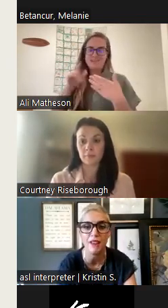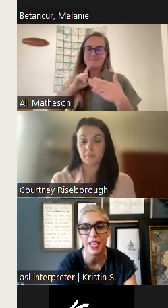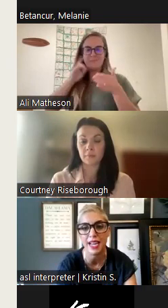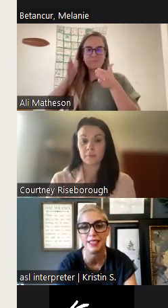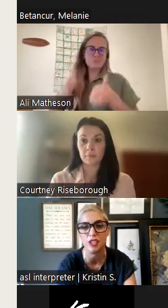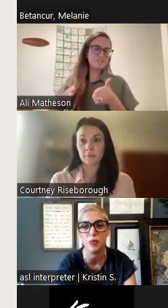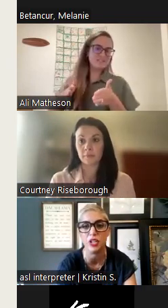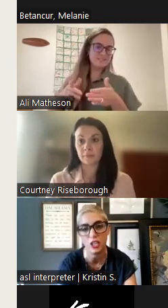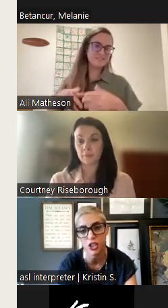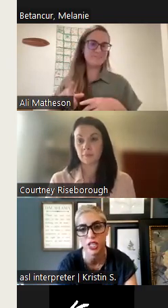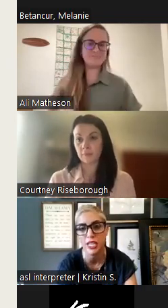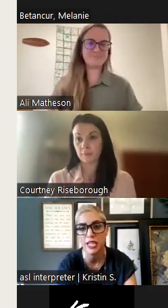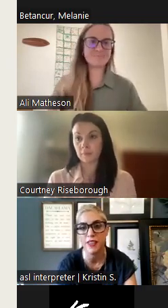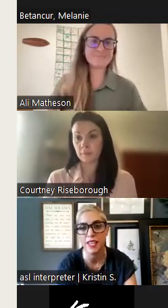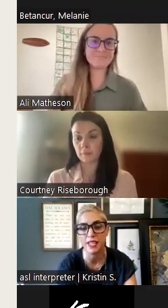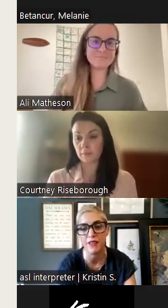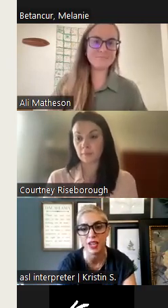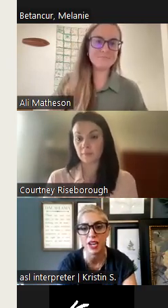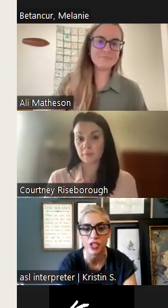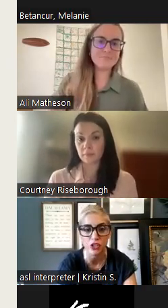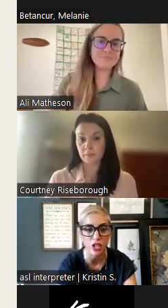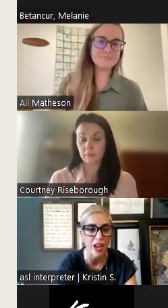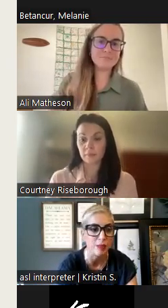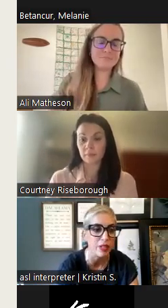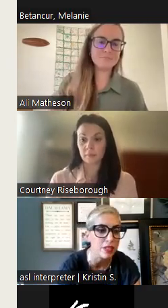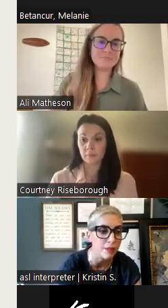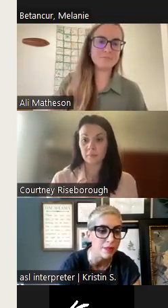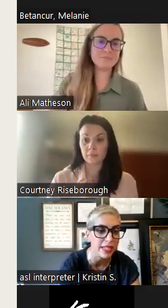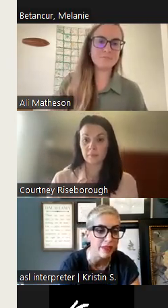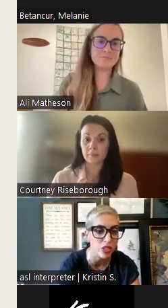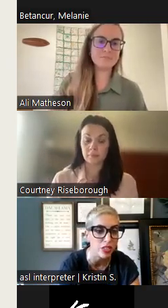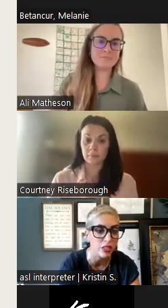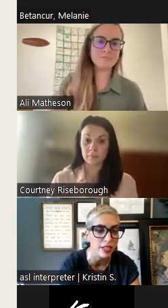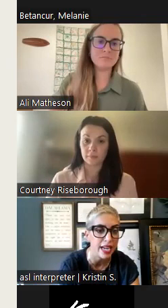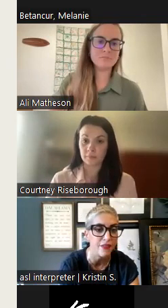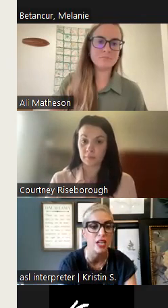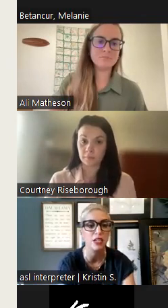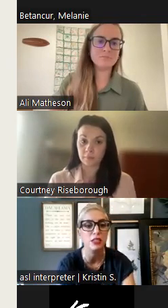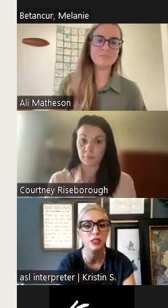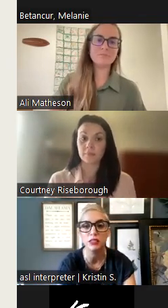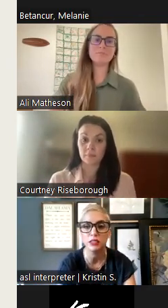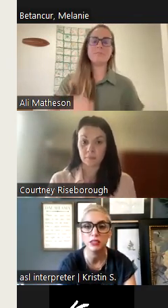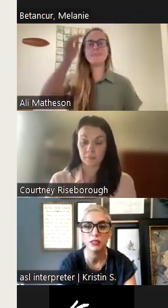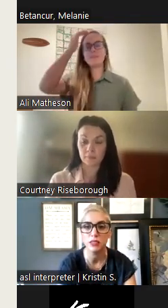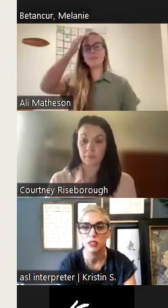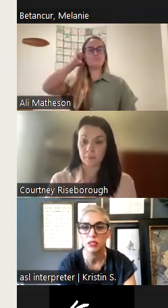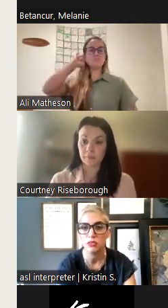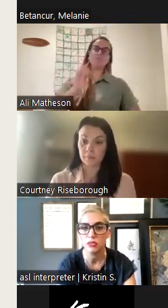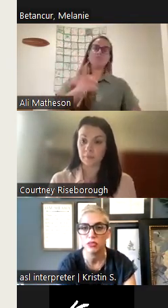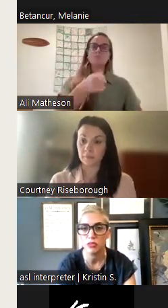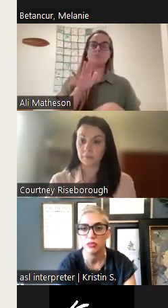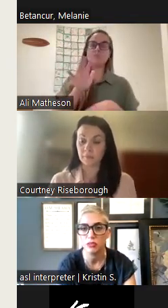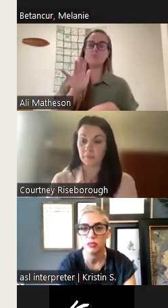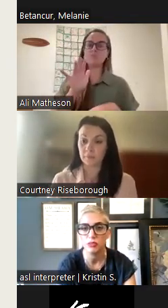they have that access to communication. They can have that conversation at the hospital. Sometimes a deaf person doesn't have that.